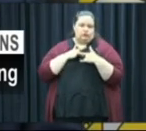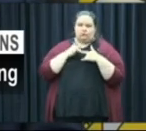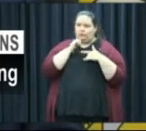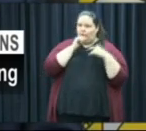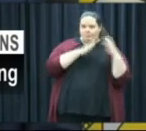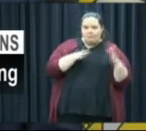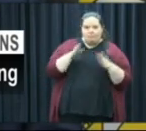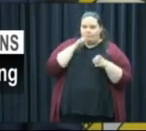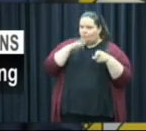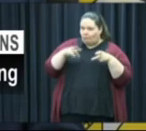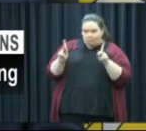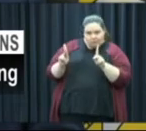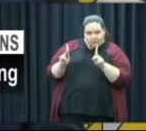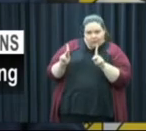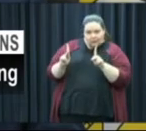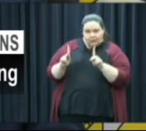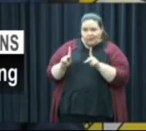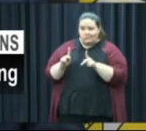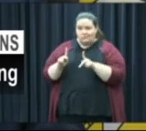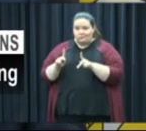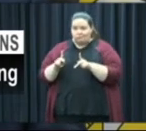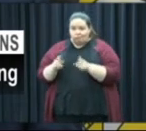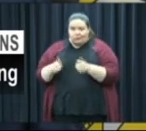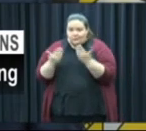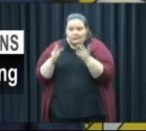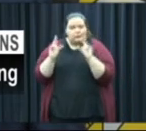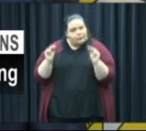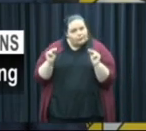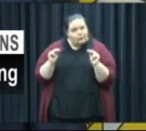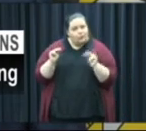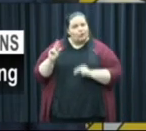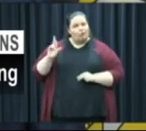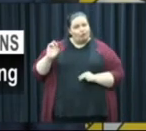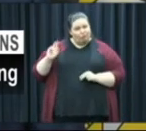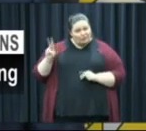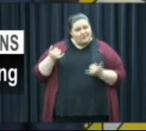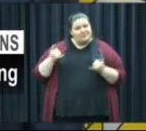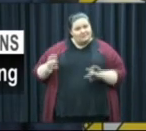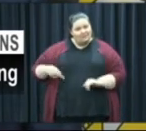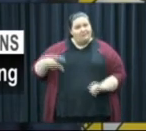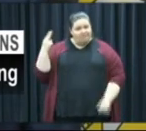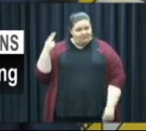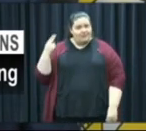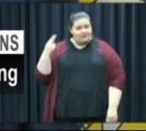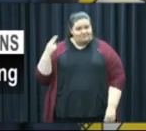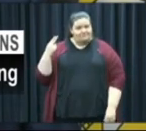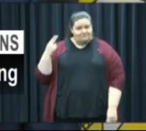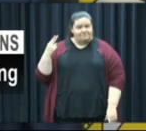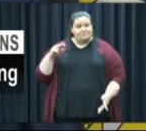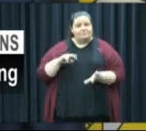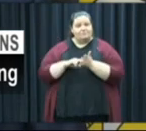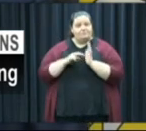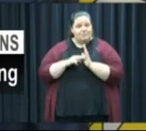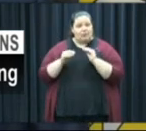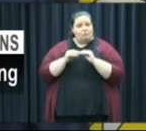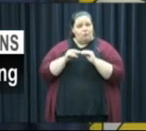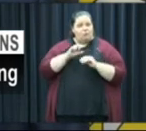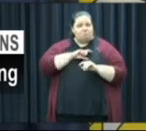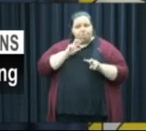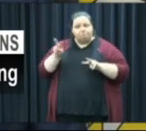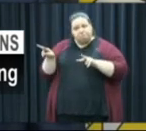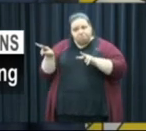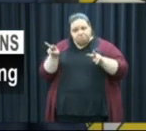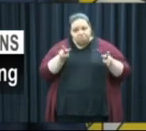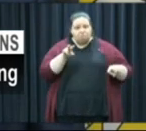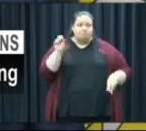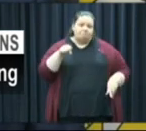sanctioned, nor condoned. And the risk is high, and so we will be heightening our surveillance. And